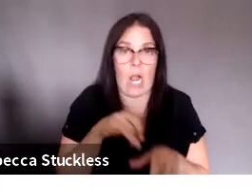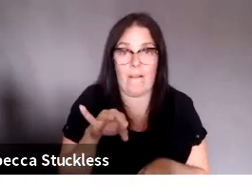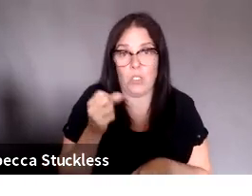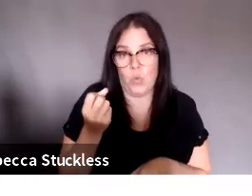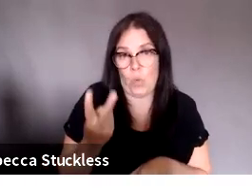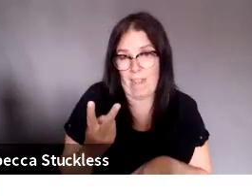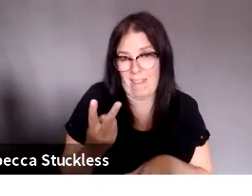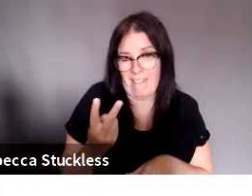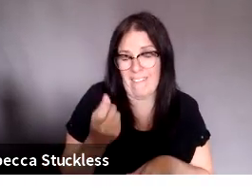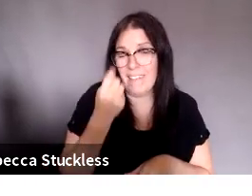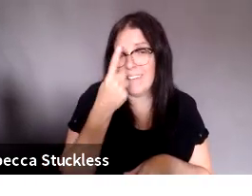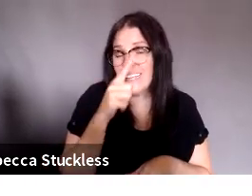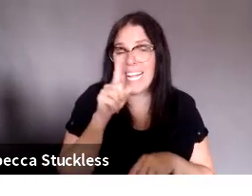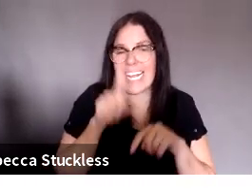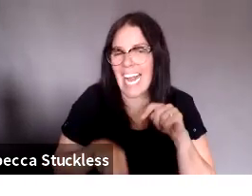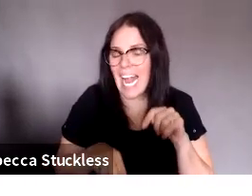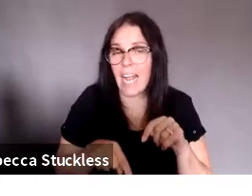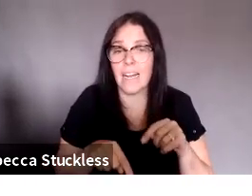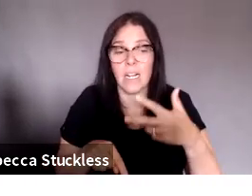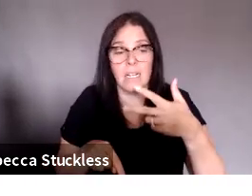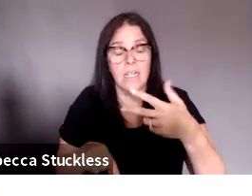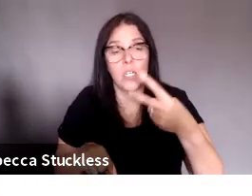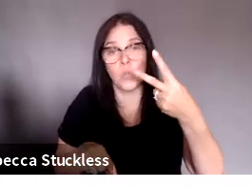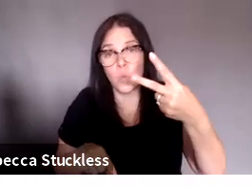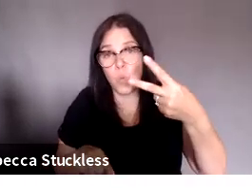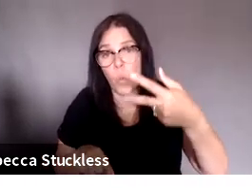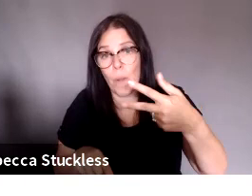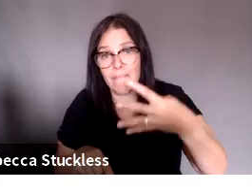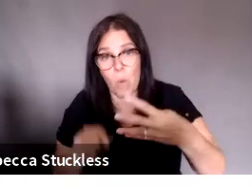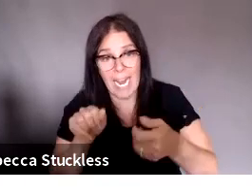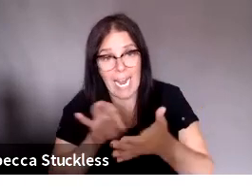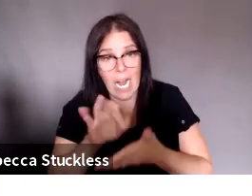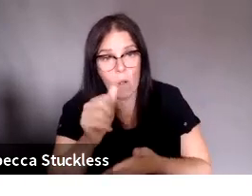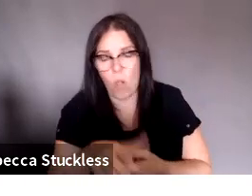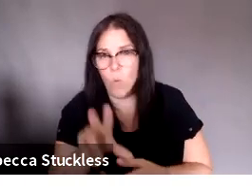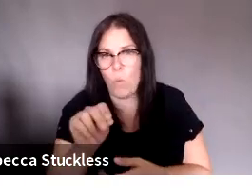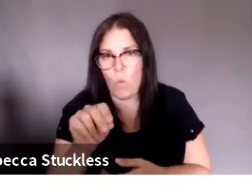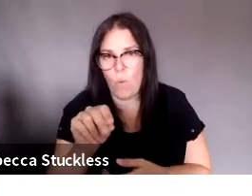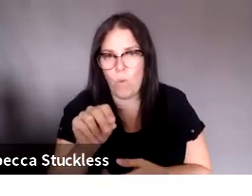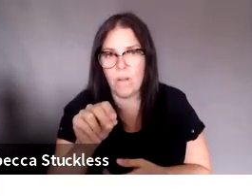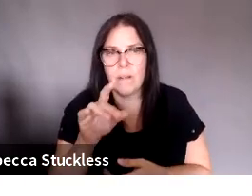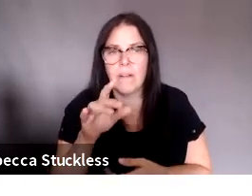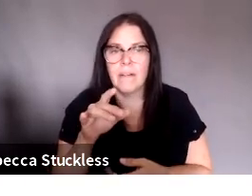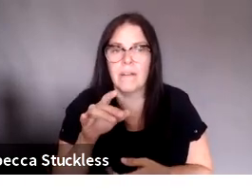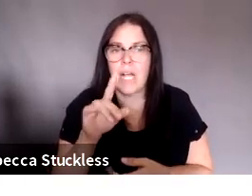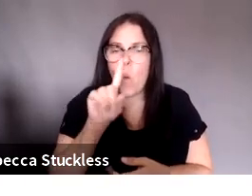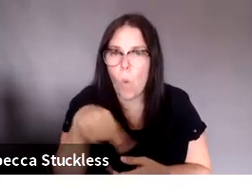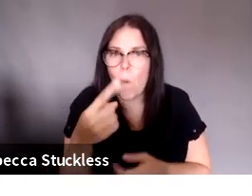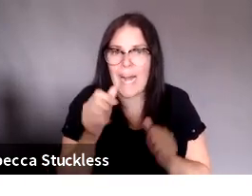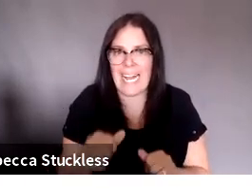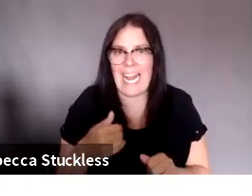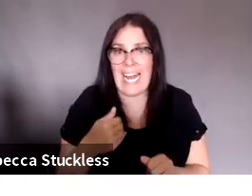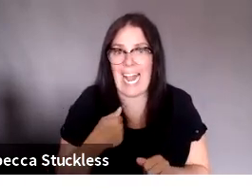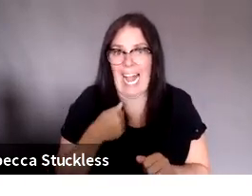Because you couldn't get all of these 3 or more than 1. You can only have 1 source of income in this particular